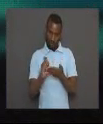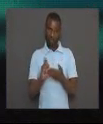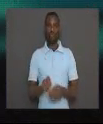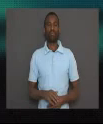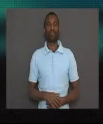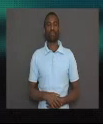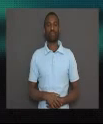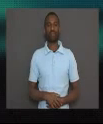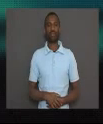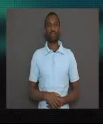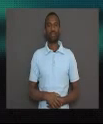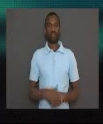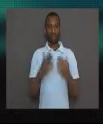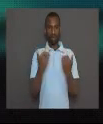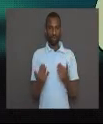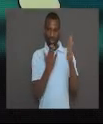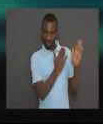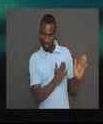Students, let's get ready.